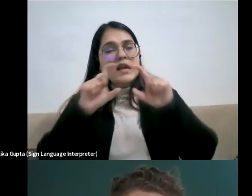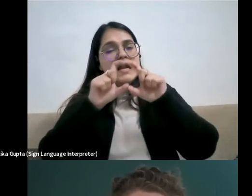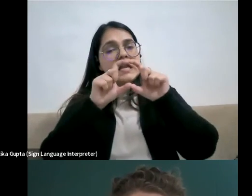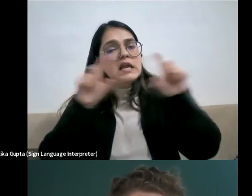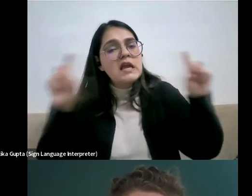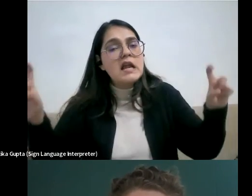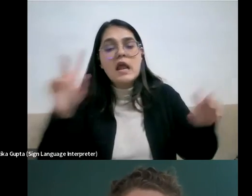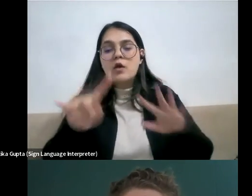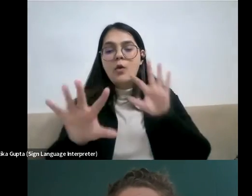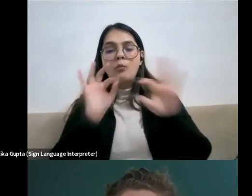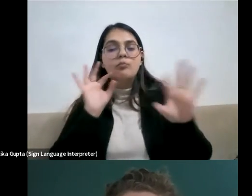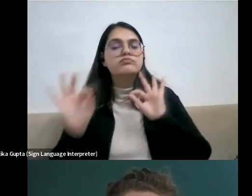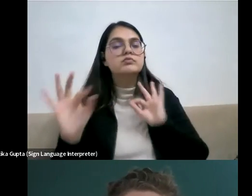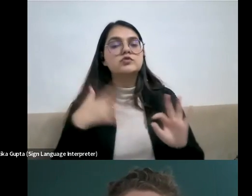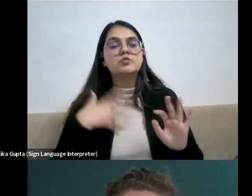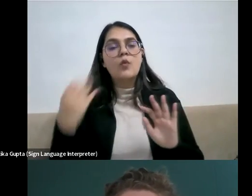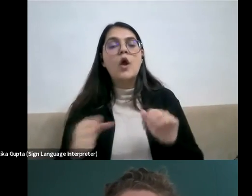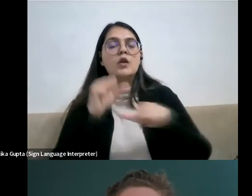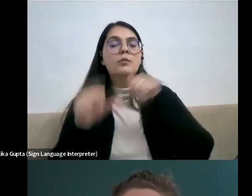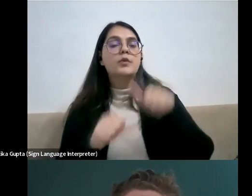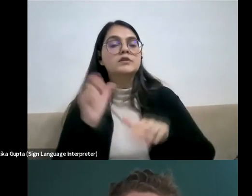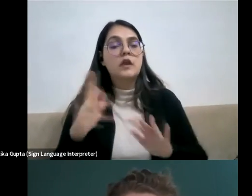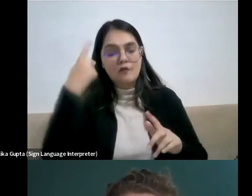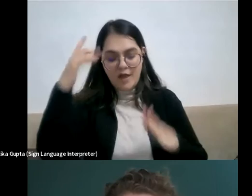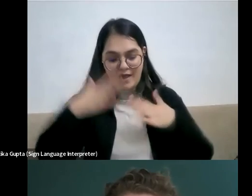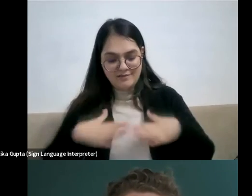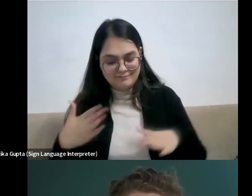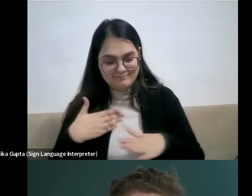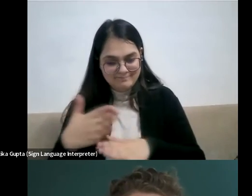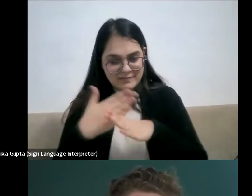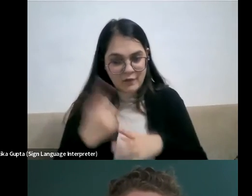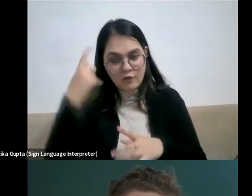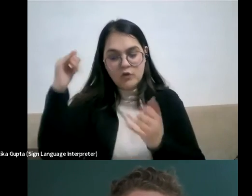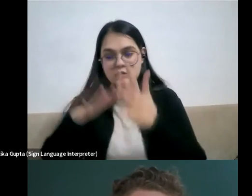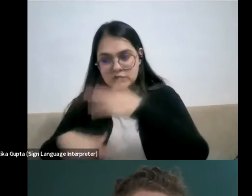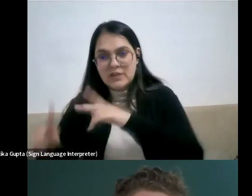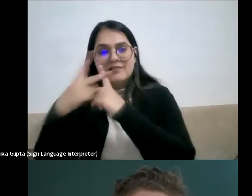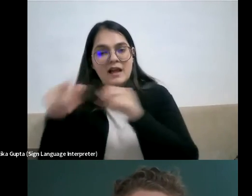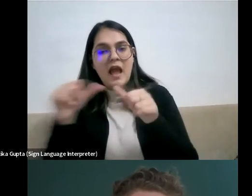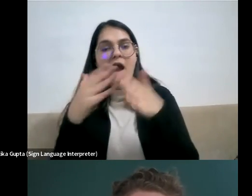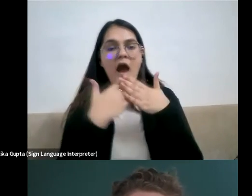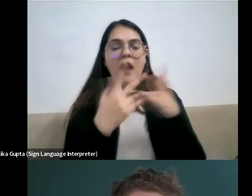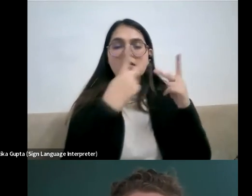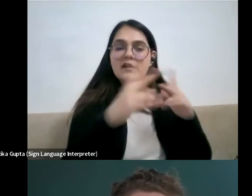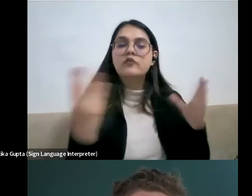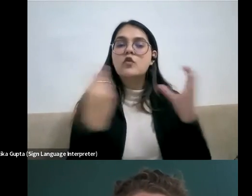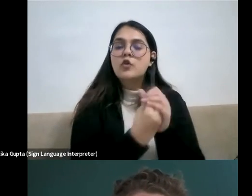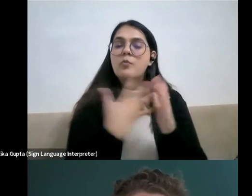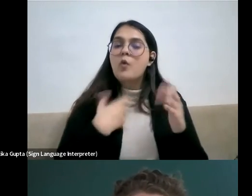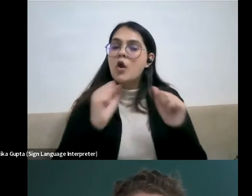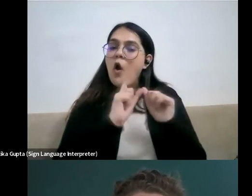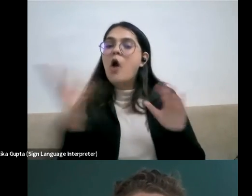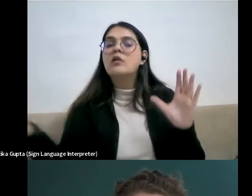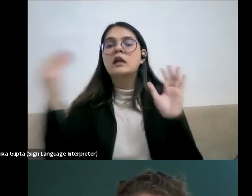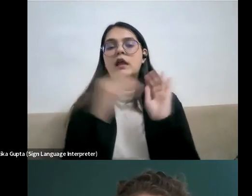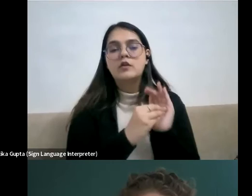process and representation from healthcare service users, civil society, academia, and other groups. We're also